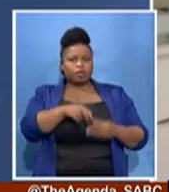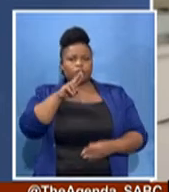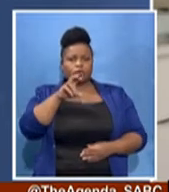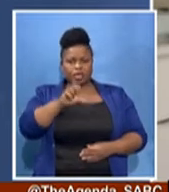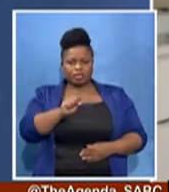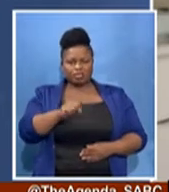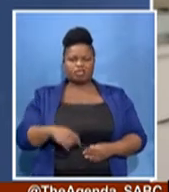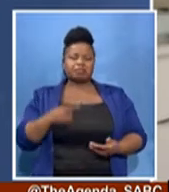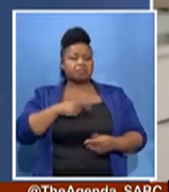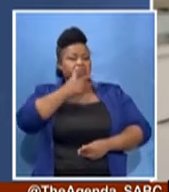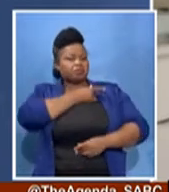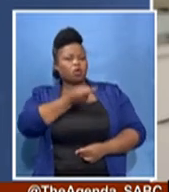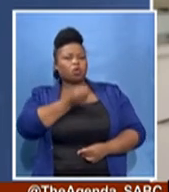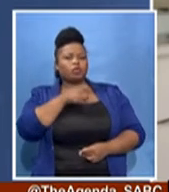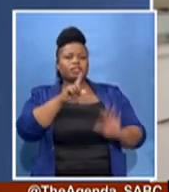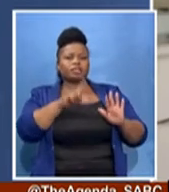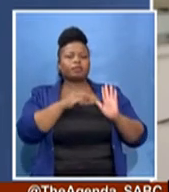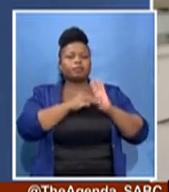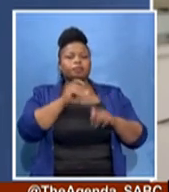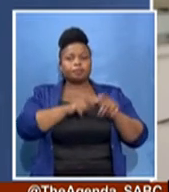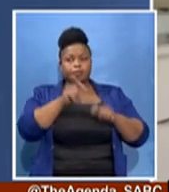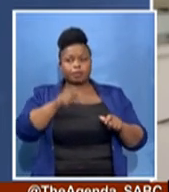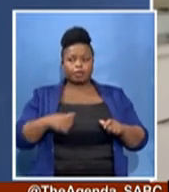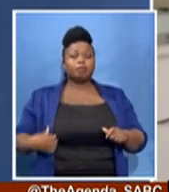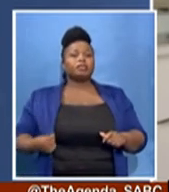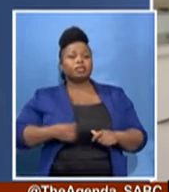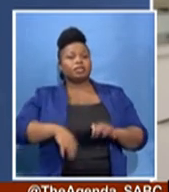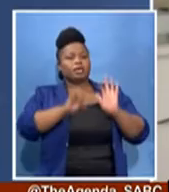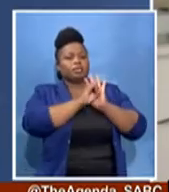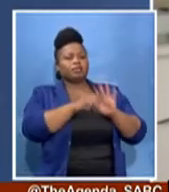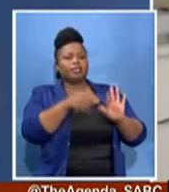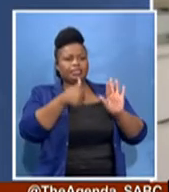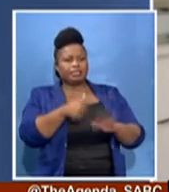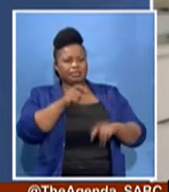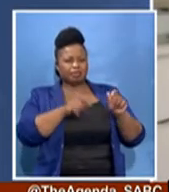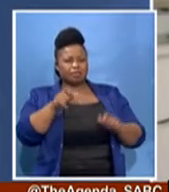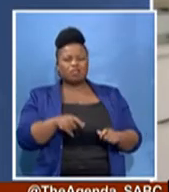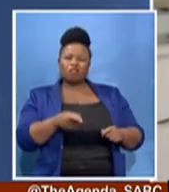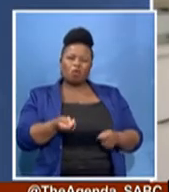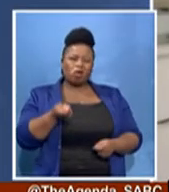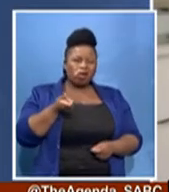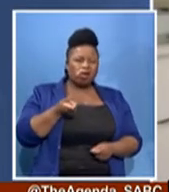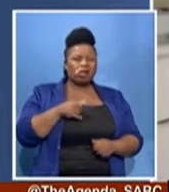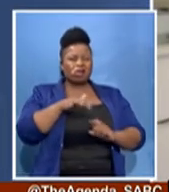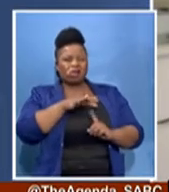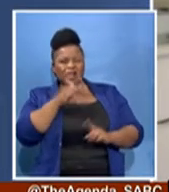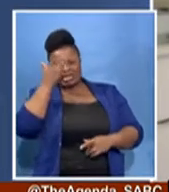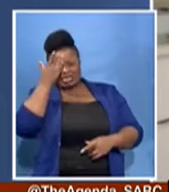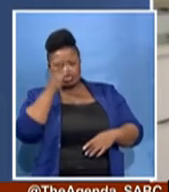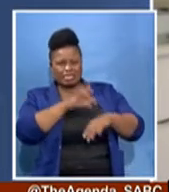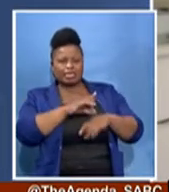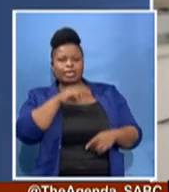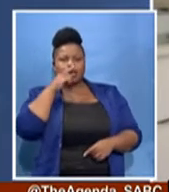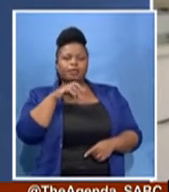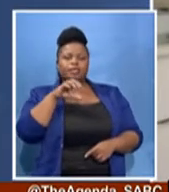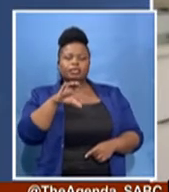people, they identified 6 cases of a very rare condition called CVST. And what it is the formation of